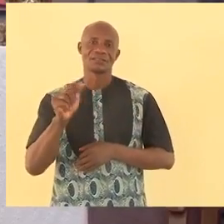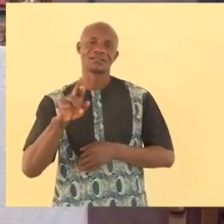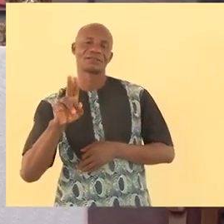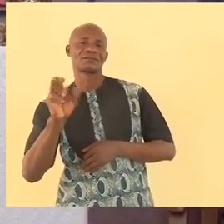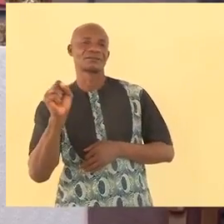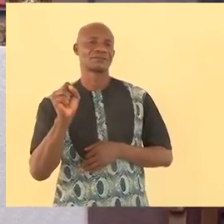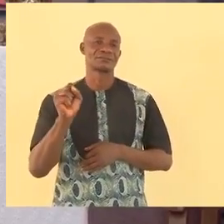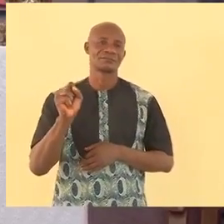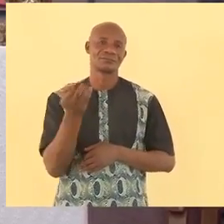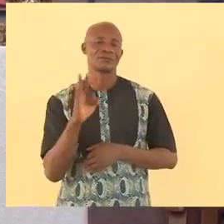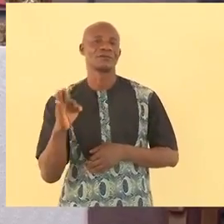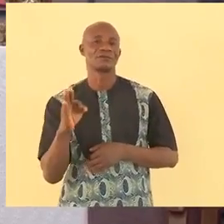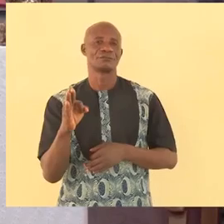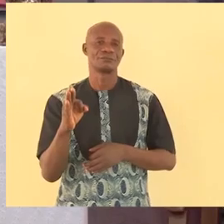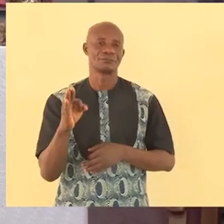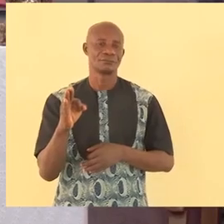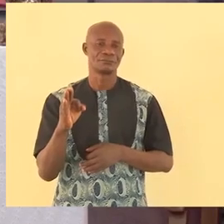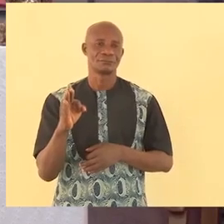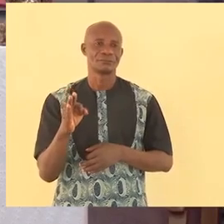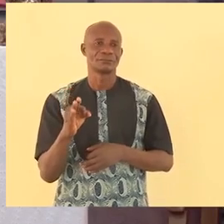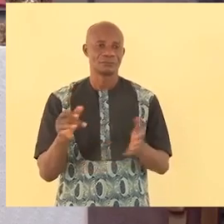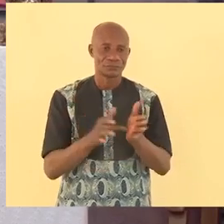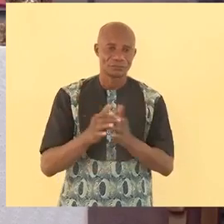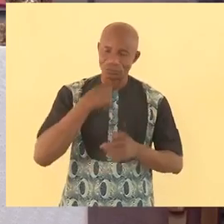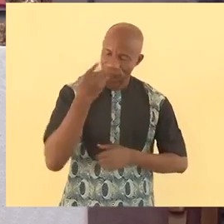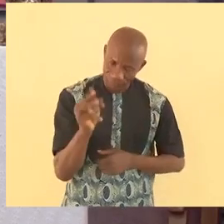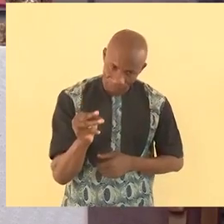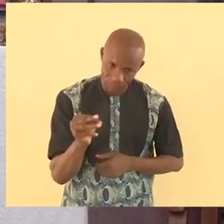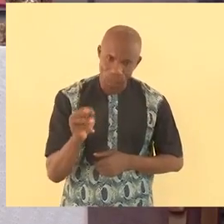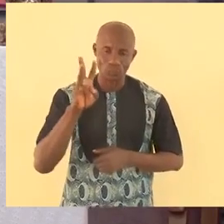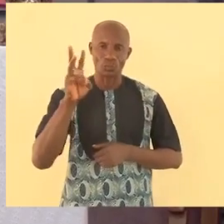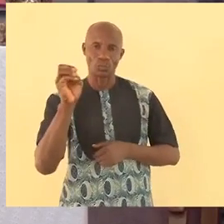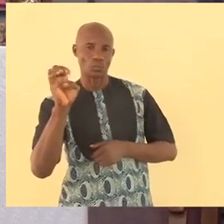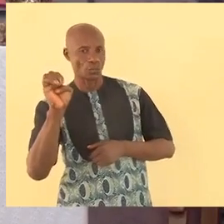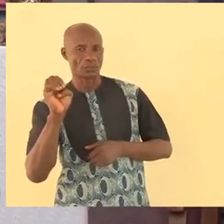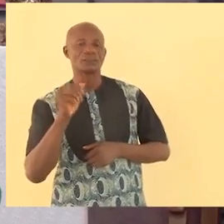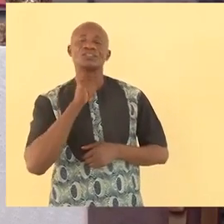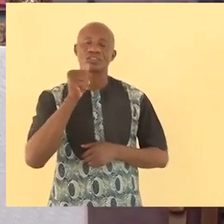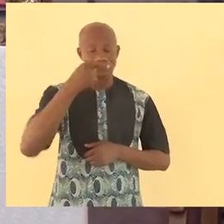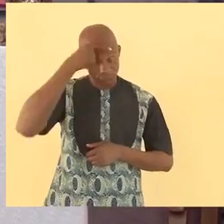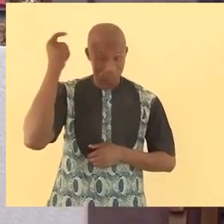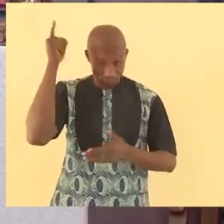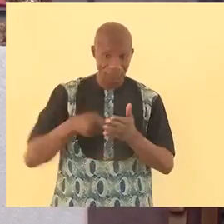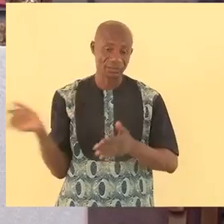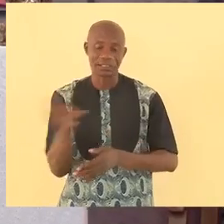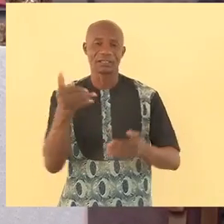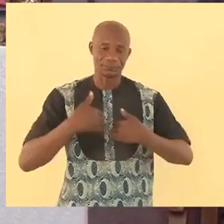so Jesus tells them woes today. Not necessarily because of what they have,